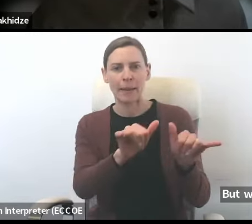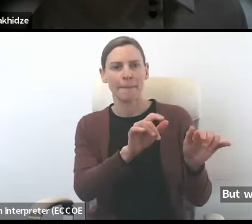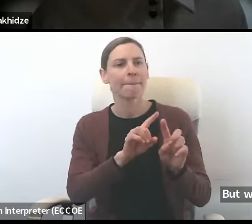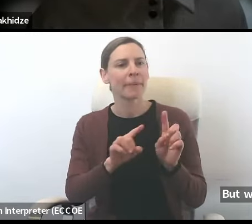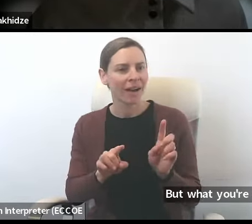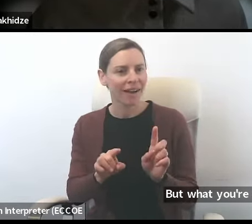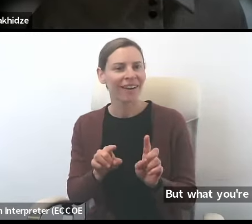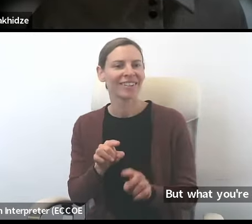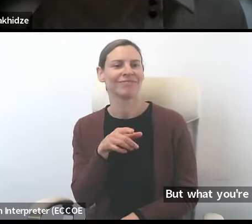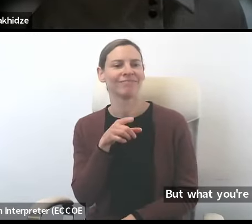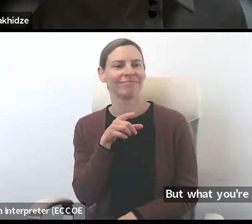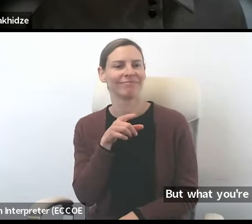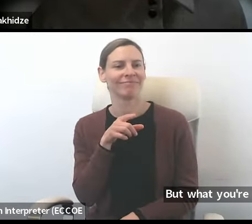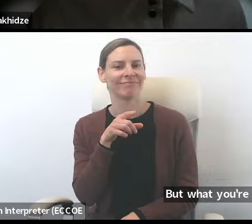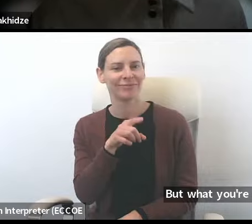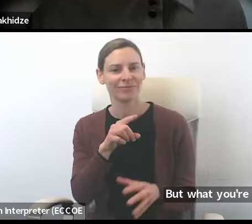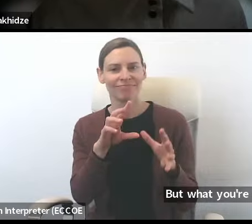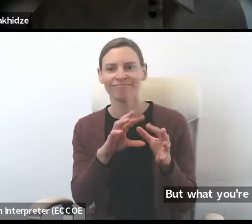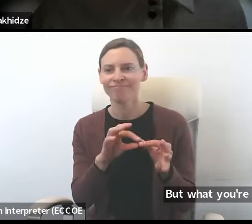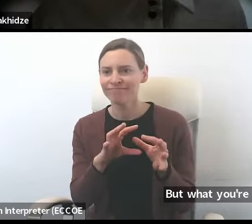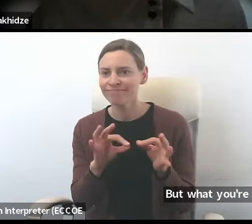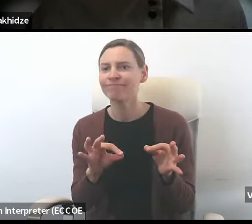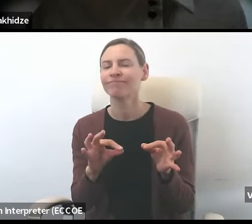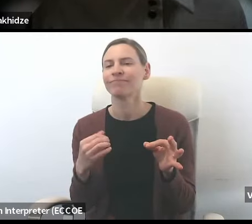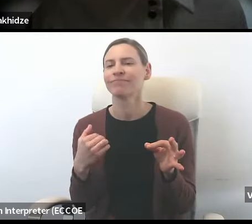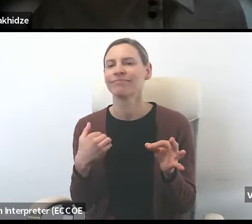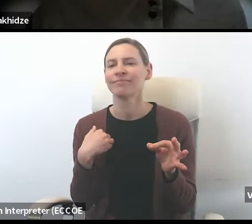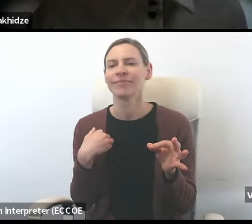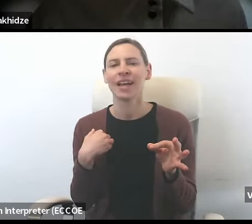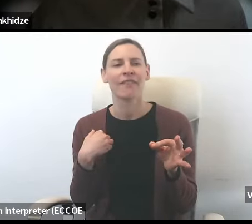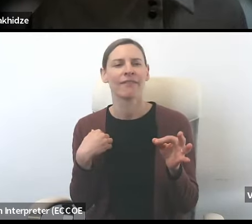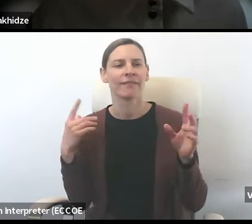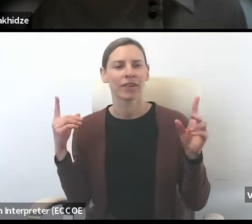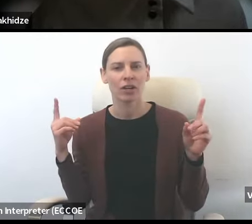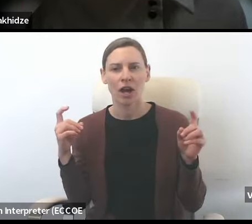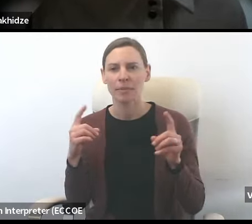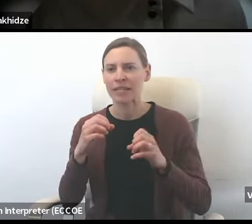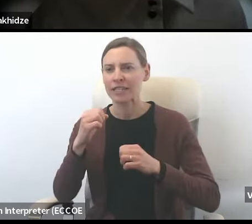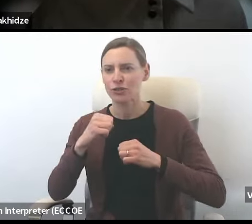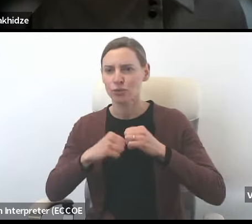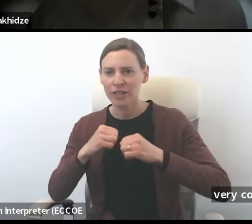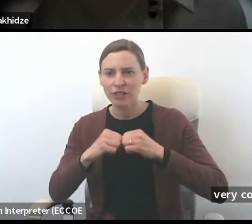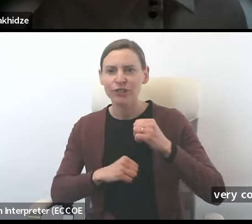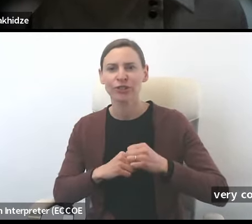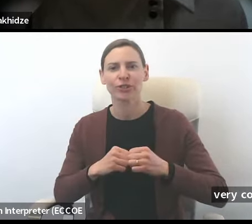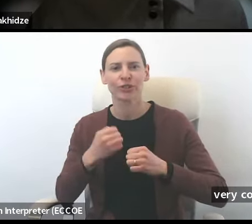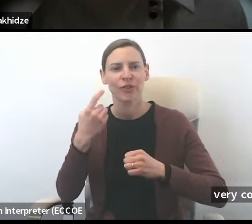complex ethnic structure of an empire,